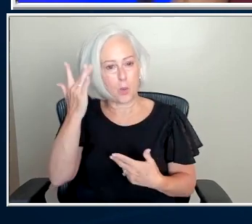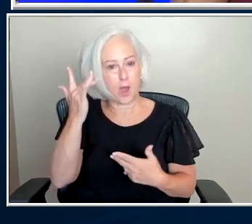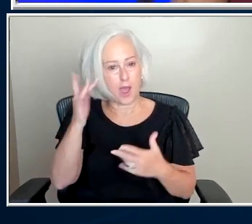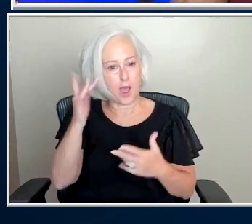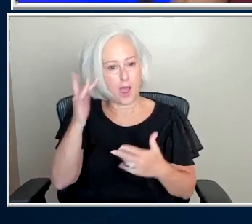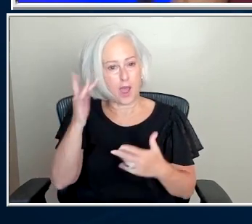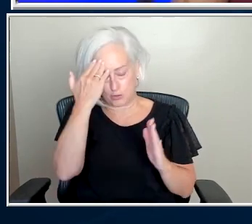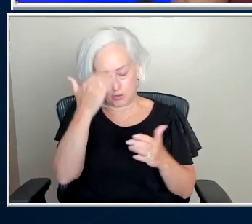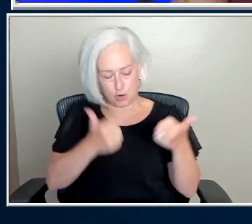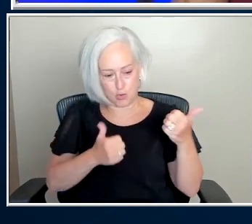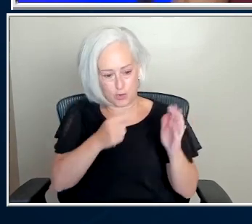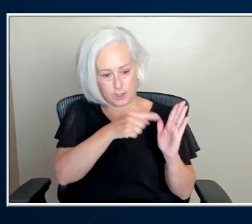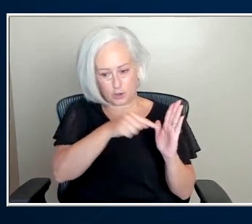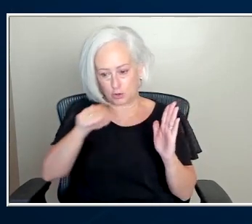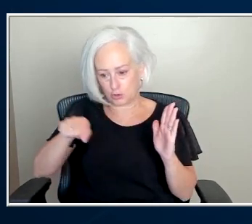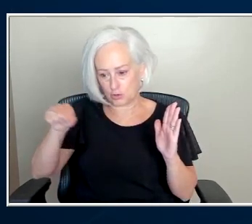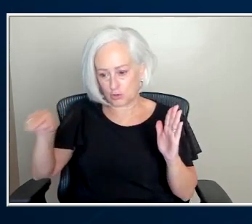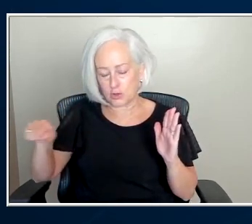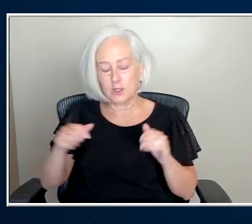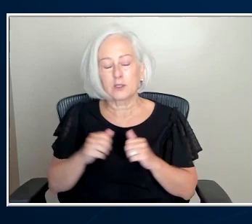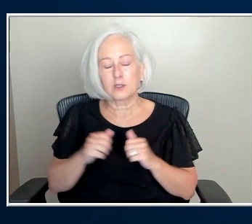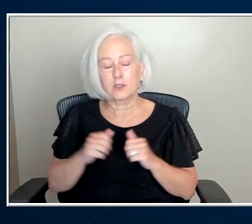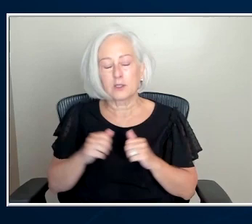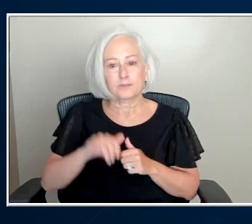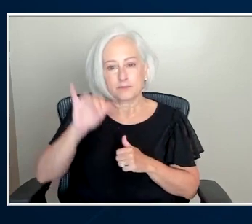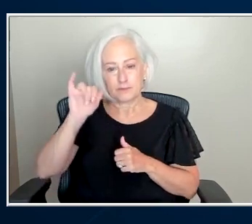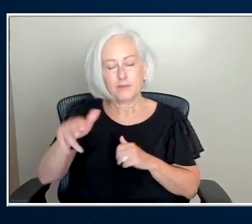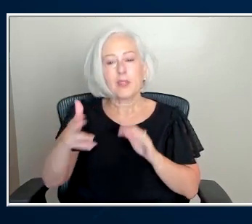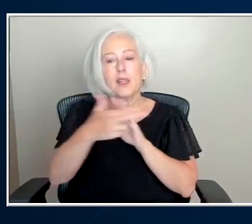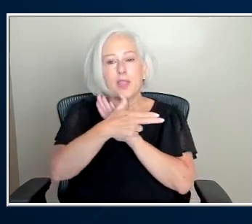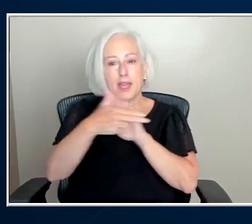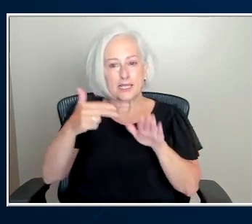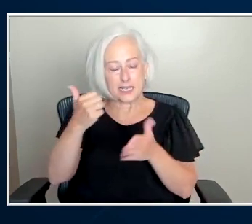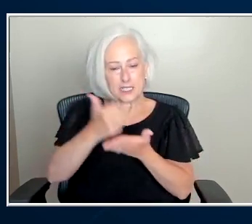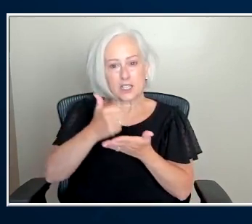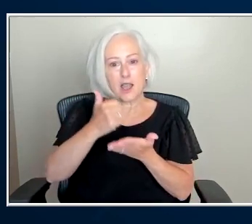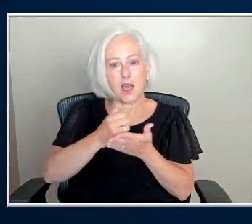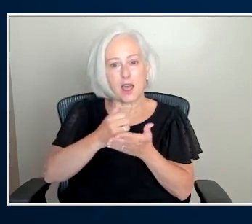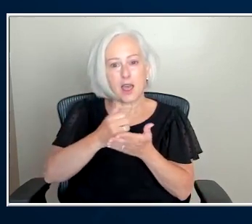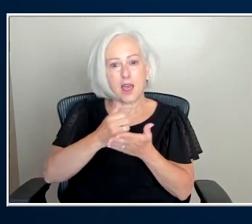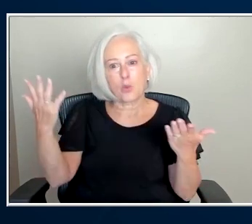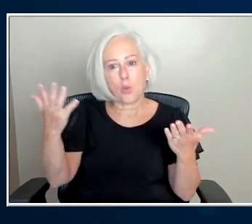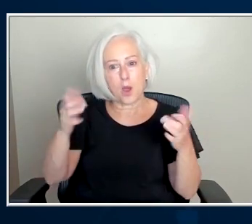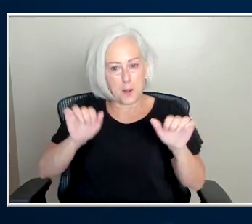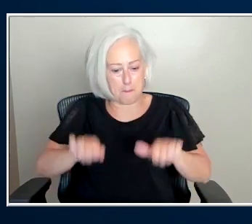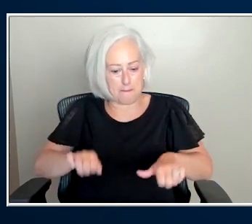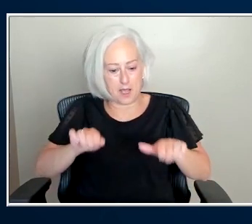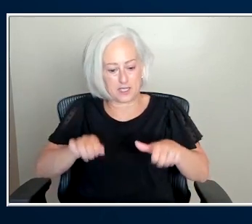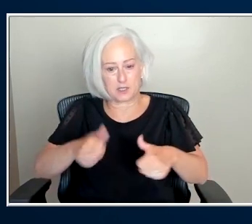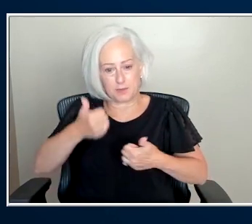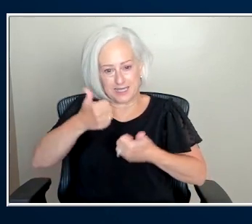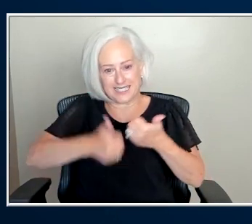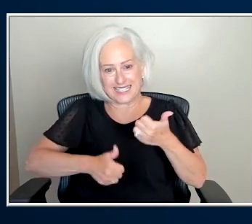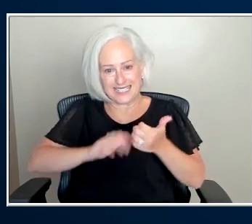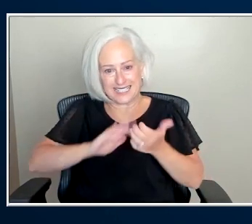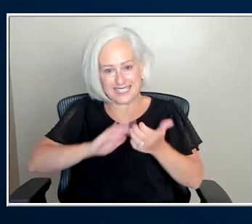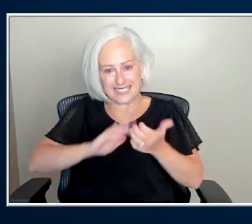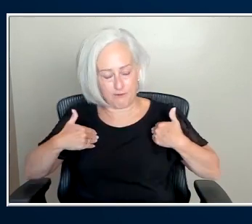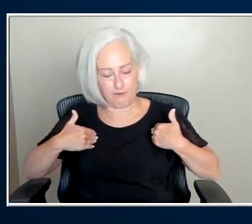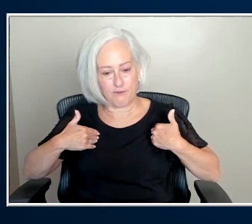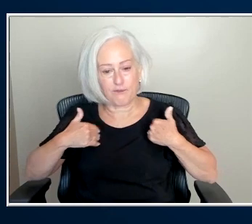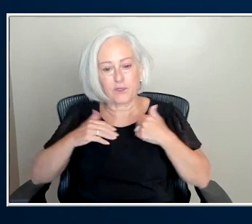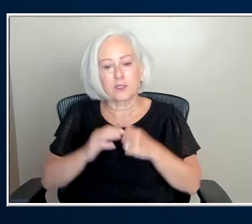between? Sure. So those designations really kind of help us to understand what are the capabilities at each of those centers. We need